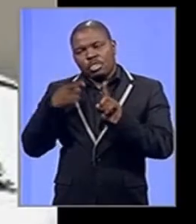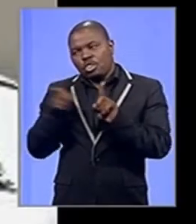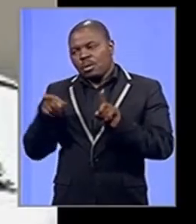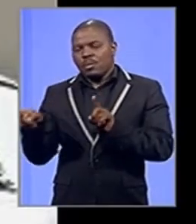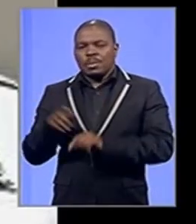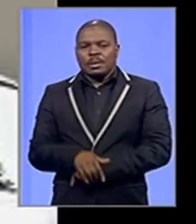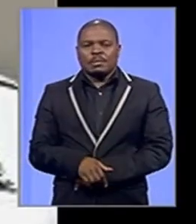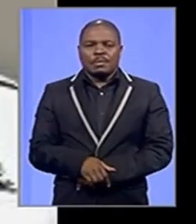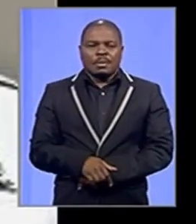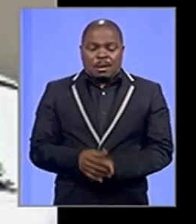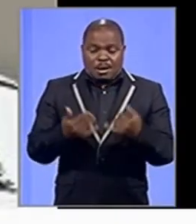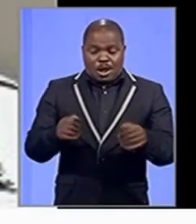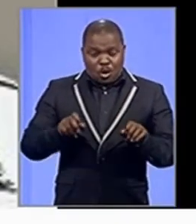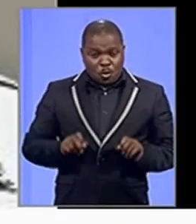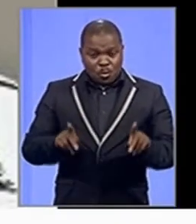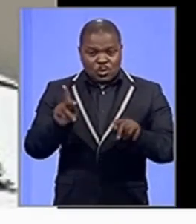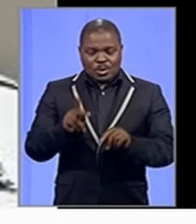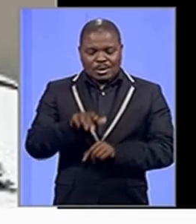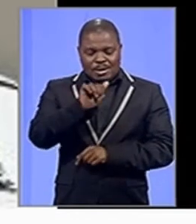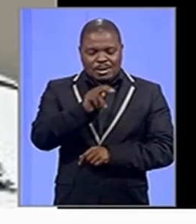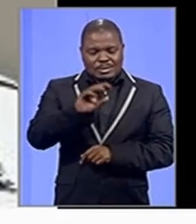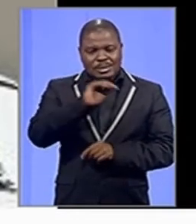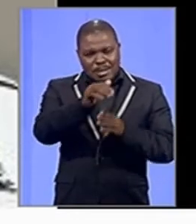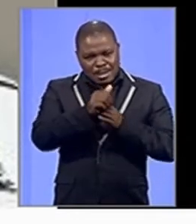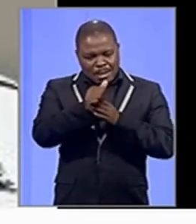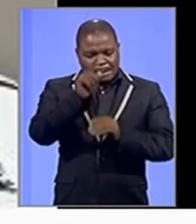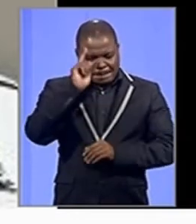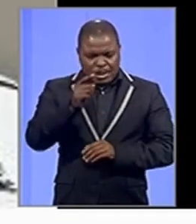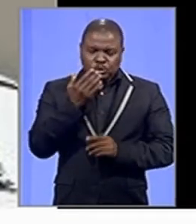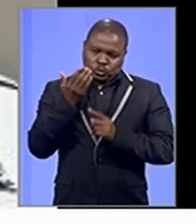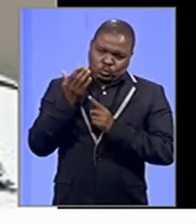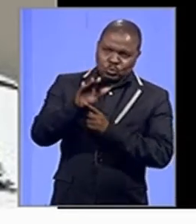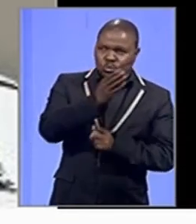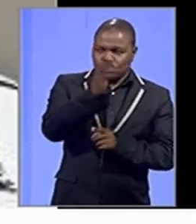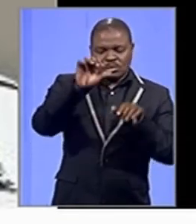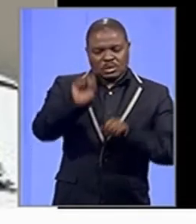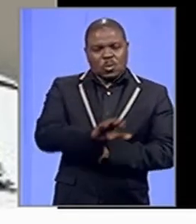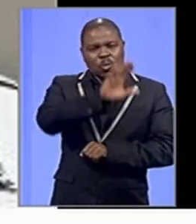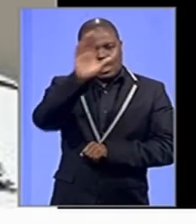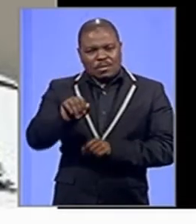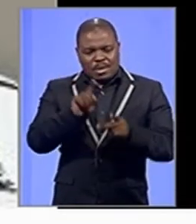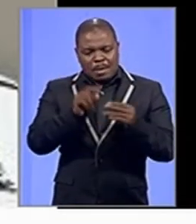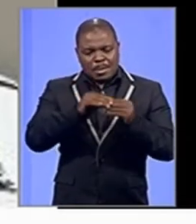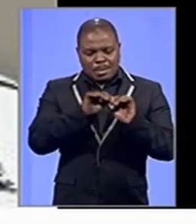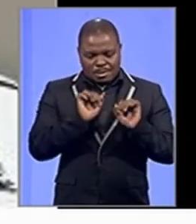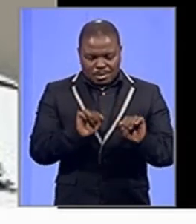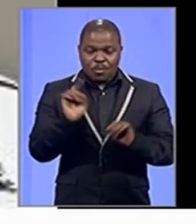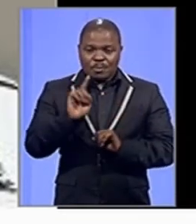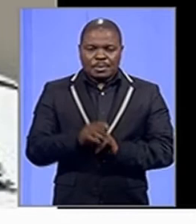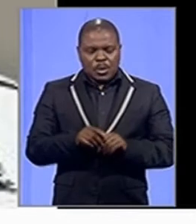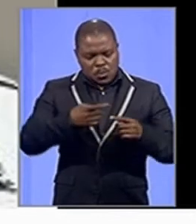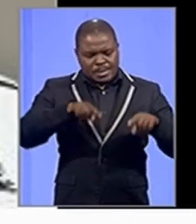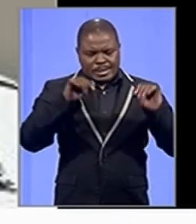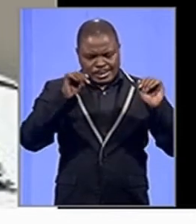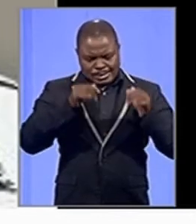is an opportunity for the ANC leadership to prove to the country and its membership that they are